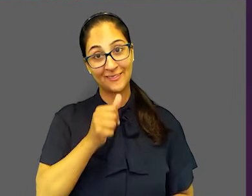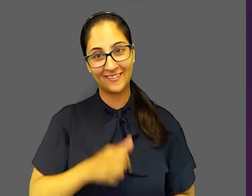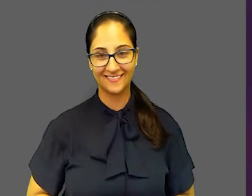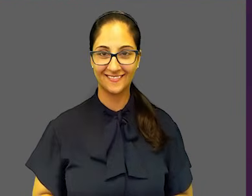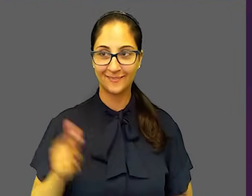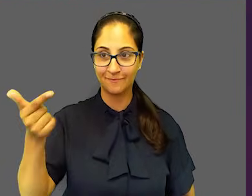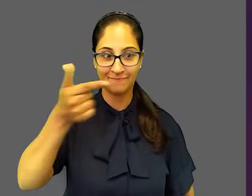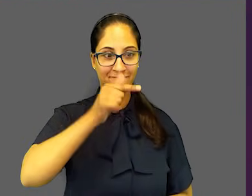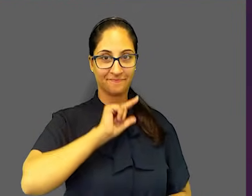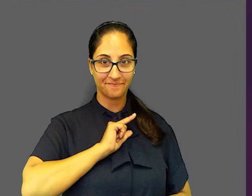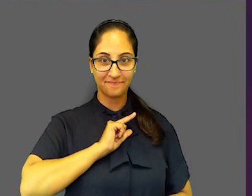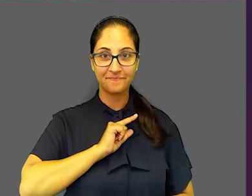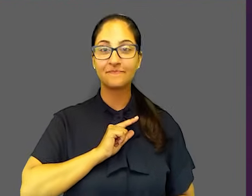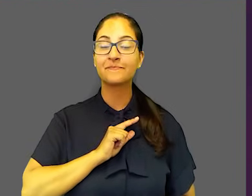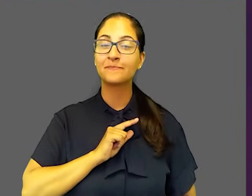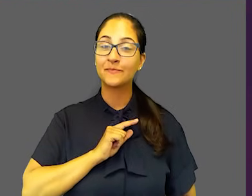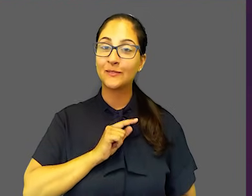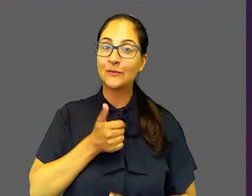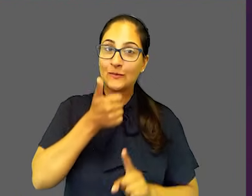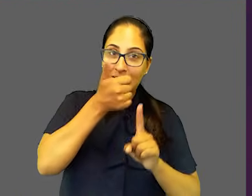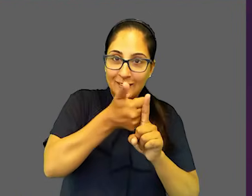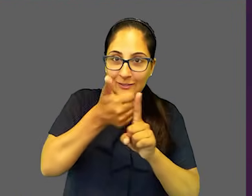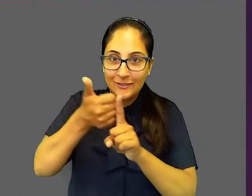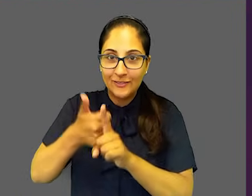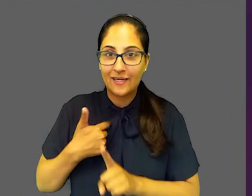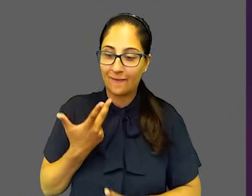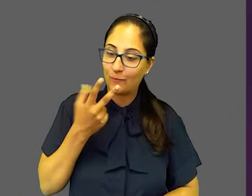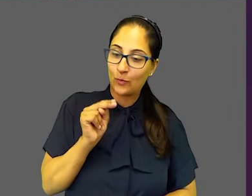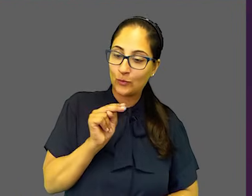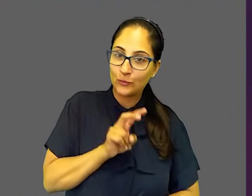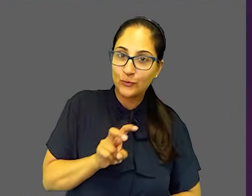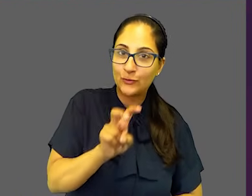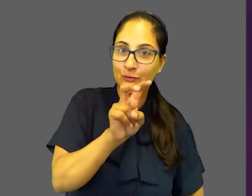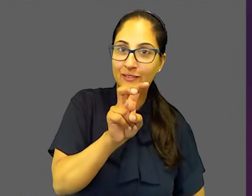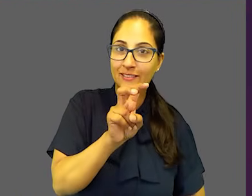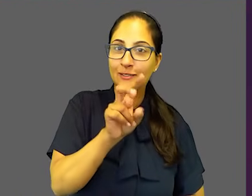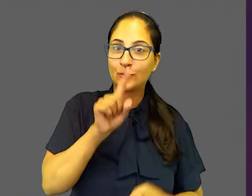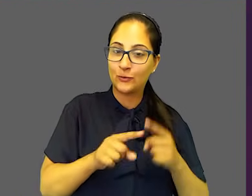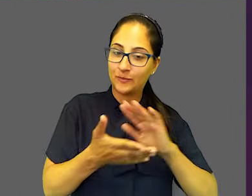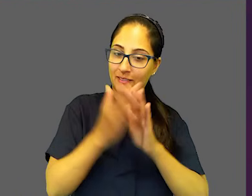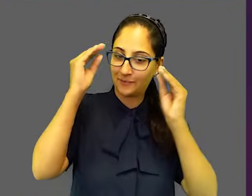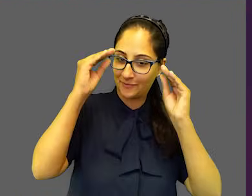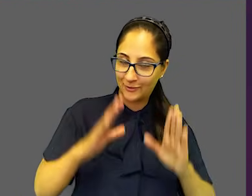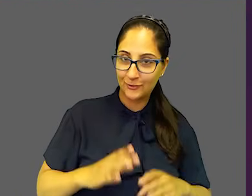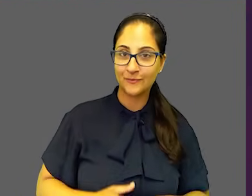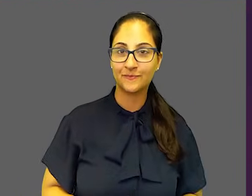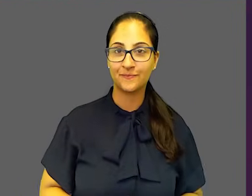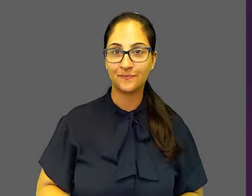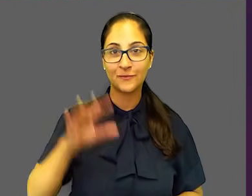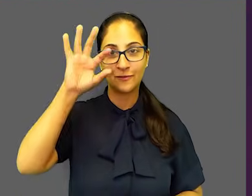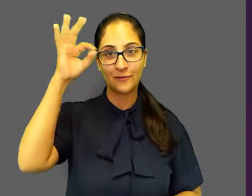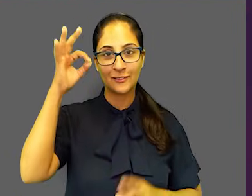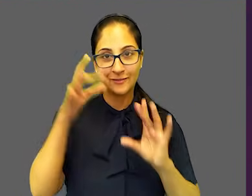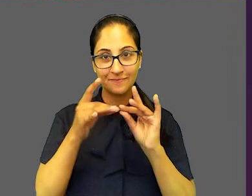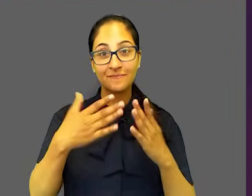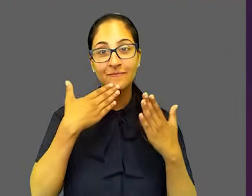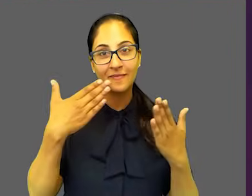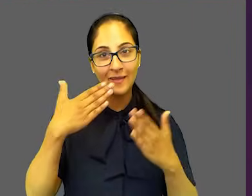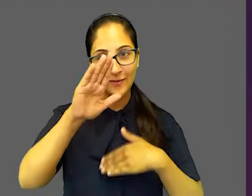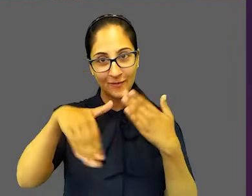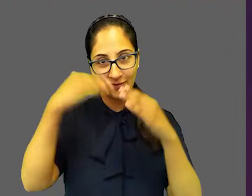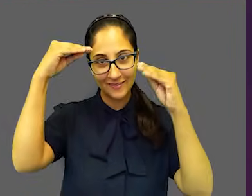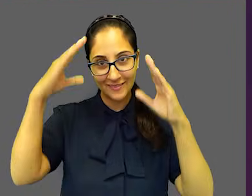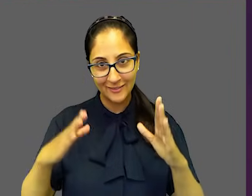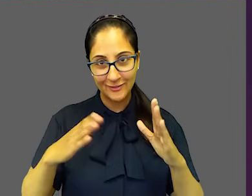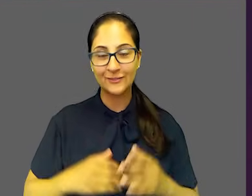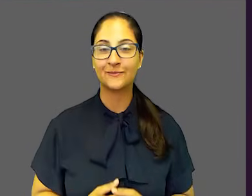us has, that journey that brought us here. So merci beaucoup à tous les professeurs. Tashakur. Thank you all. And have a